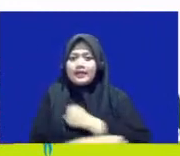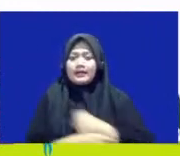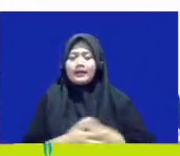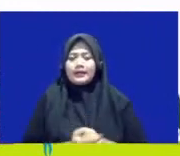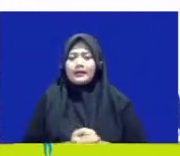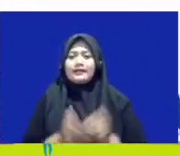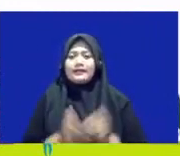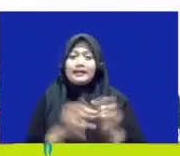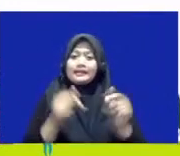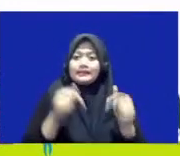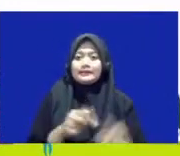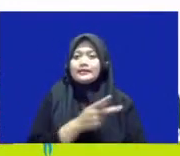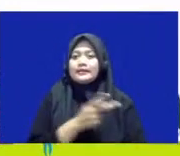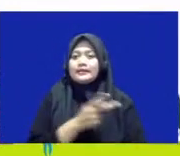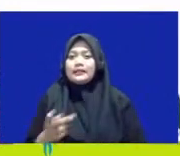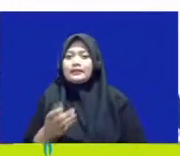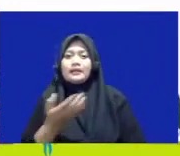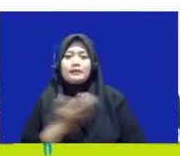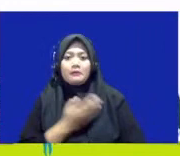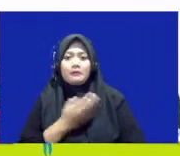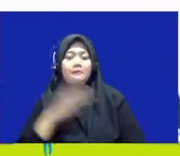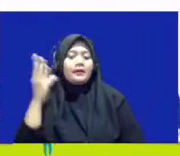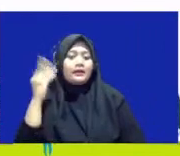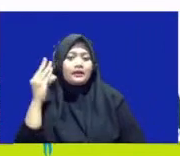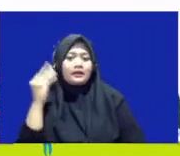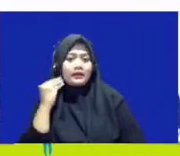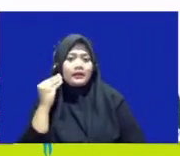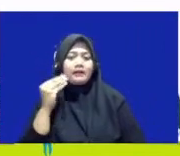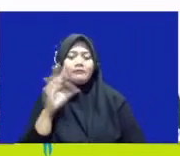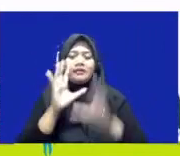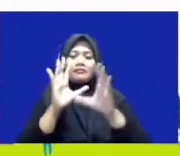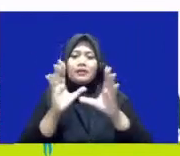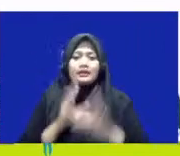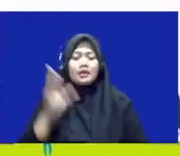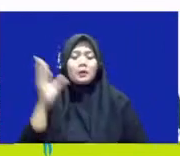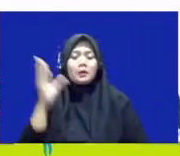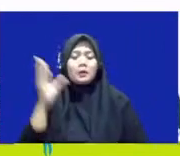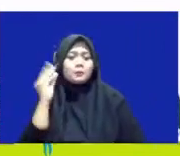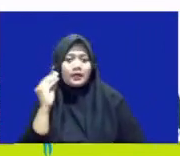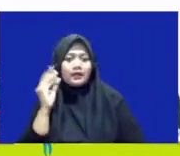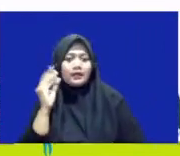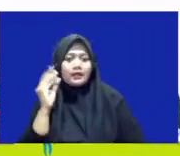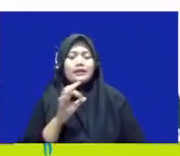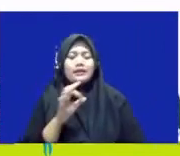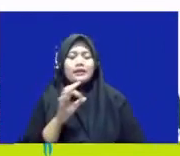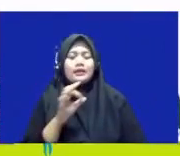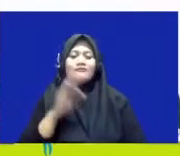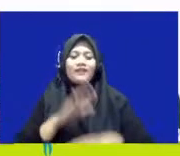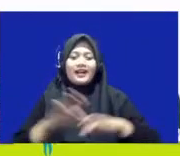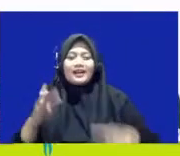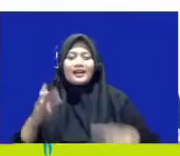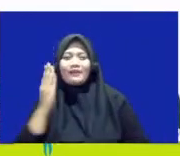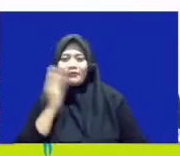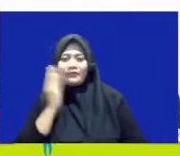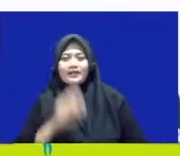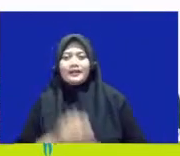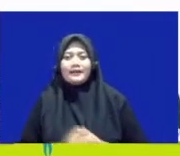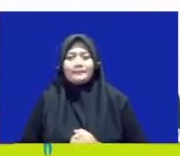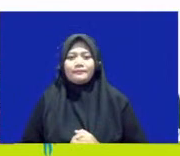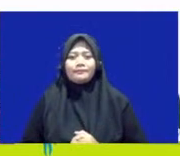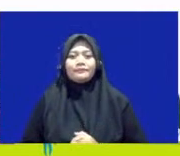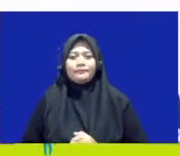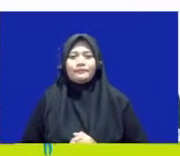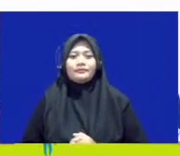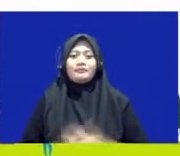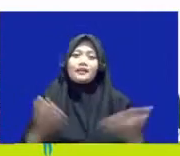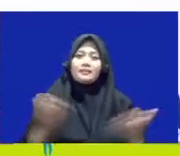have gone through a disaster situation and how they managed, where the challenges were, and where they would